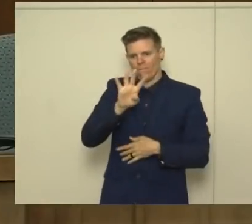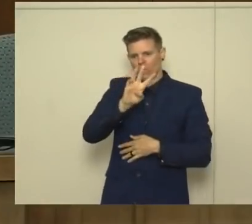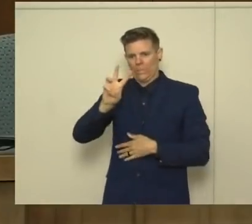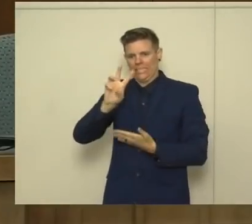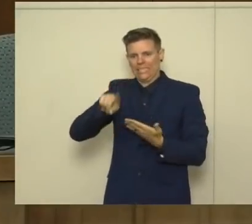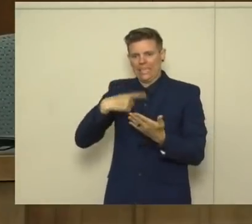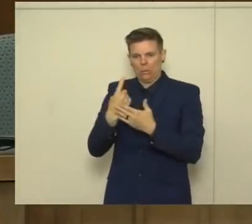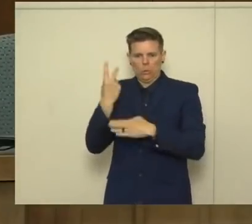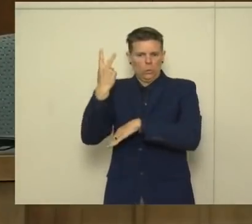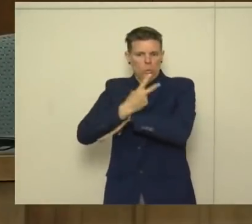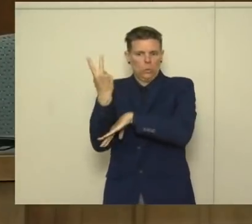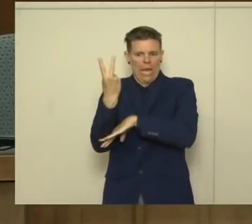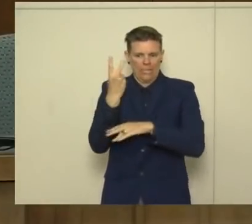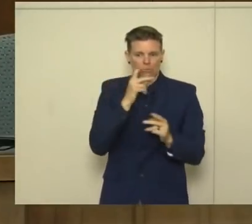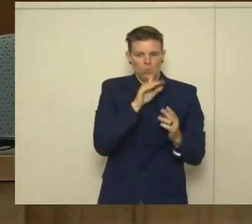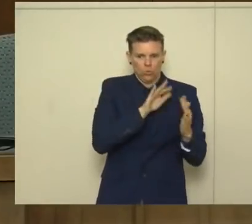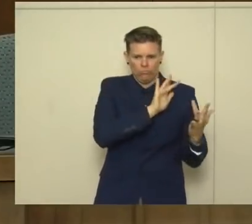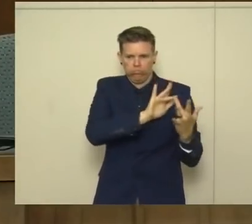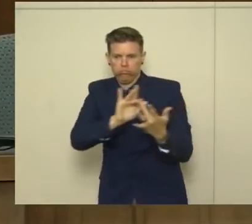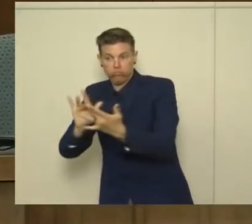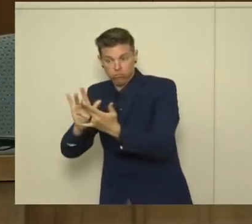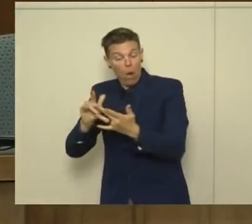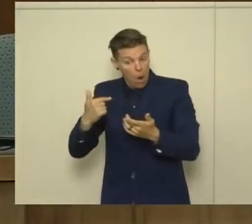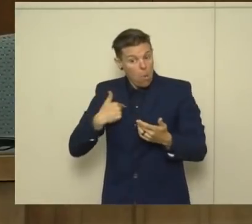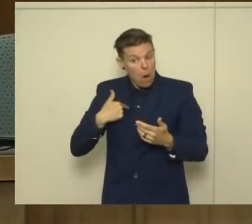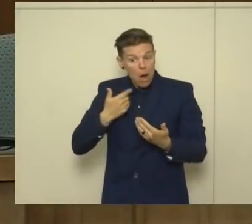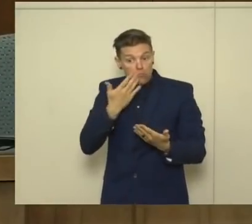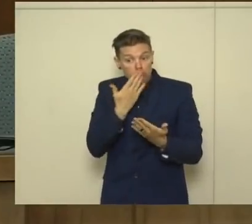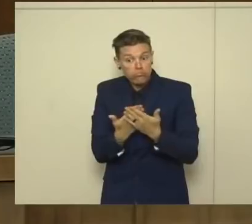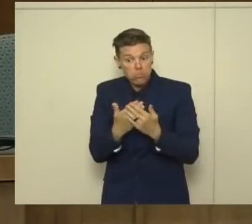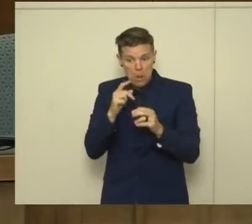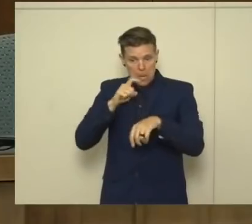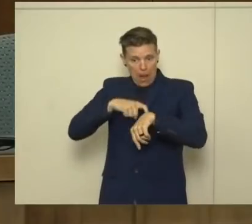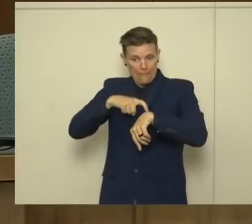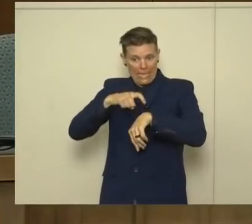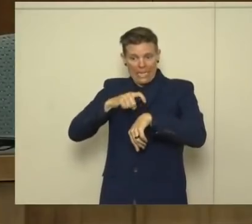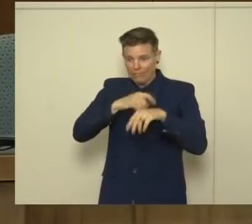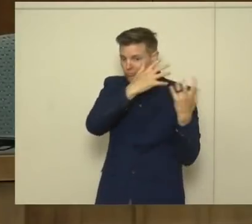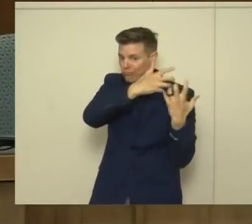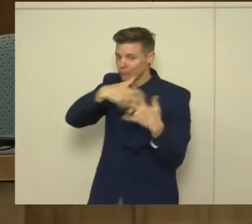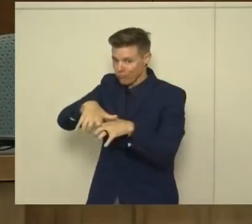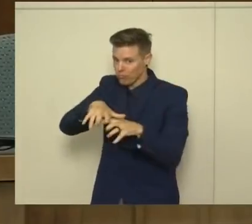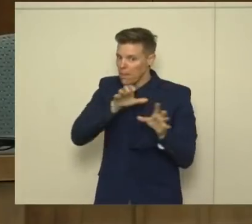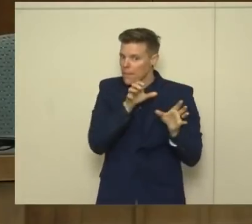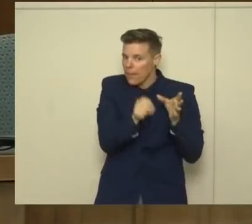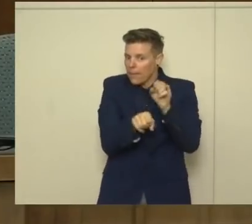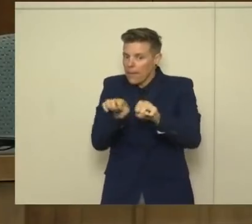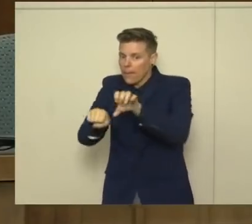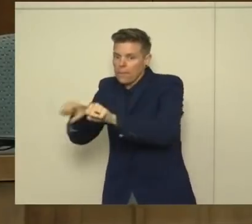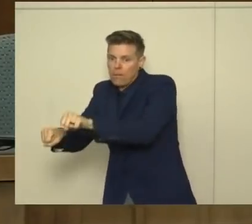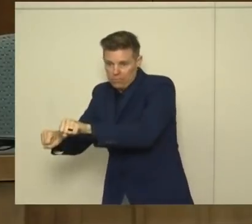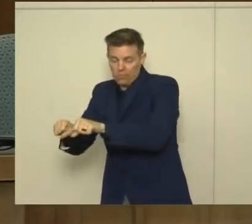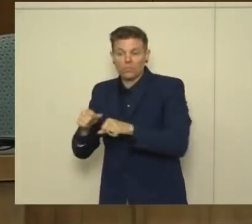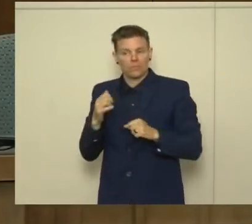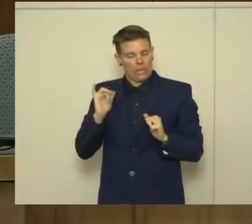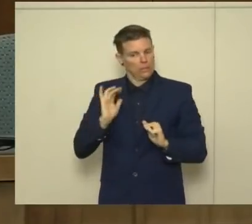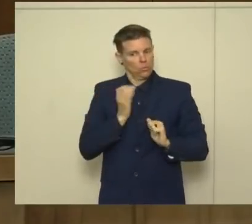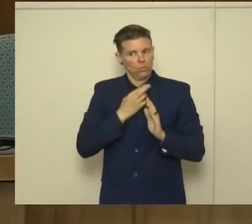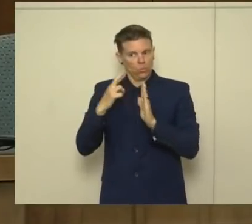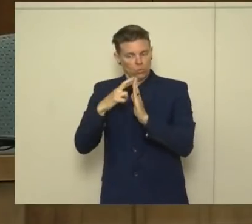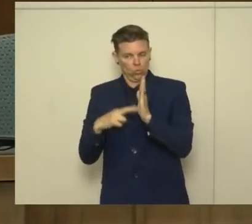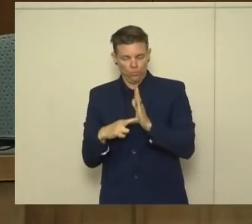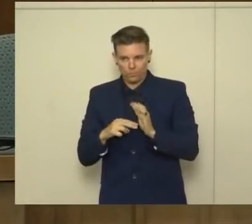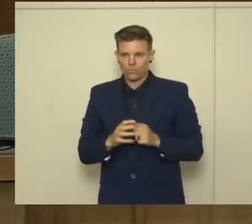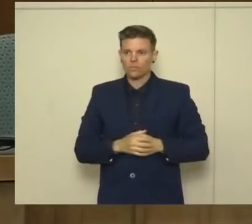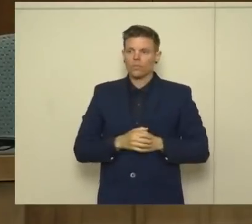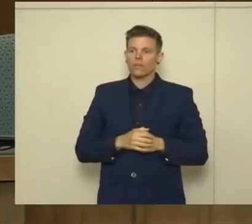thing that we have set a higher bar, if you will, in terms of getting a hold of those people. But we don't, when we call